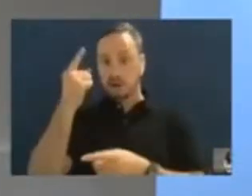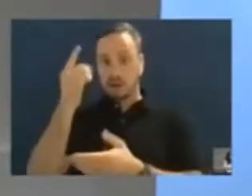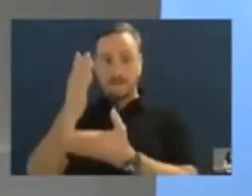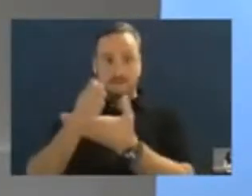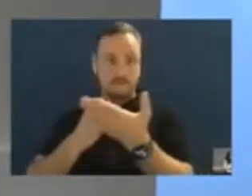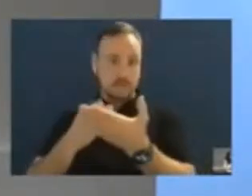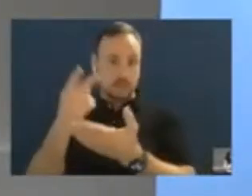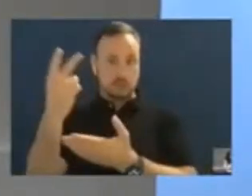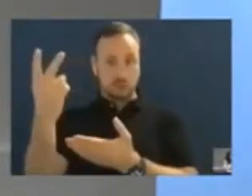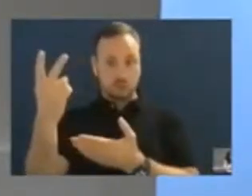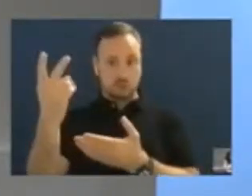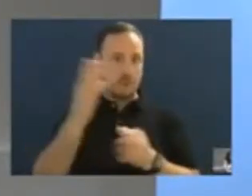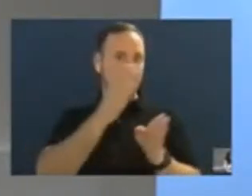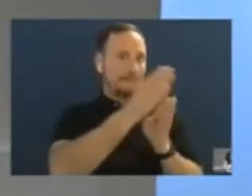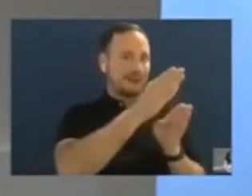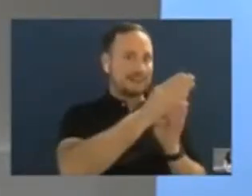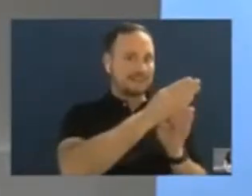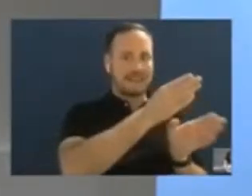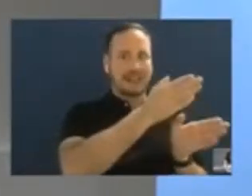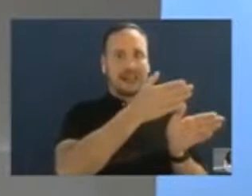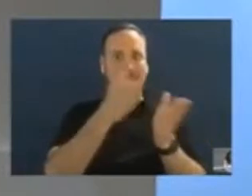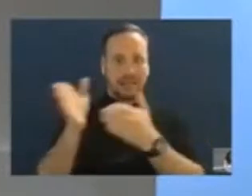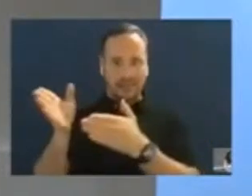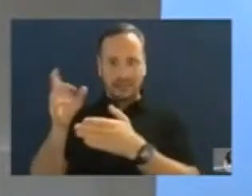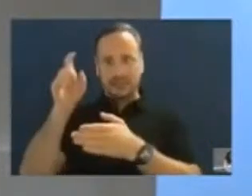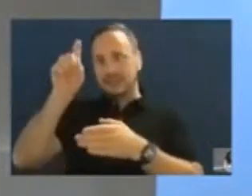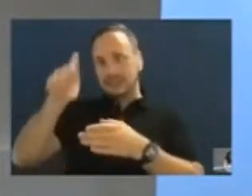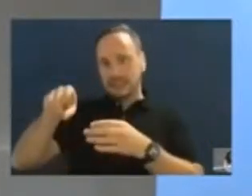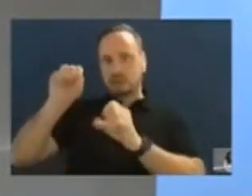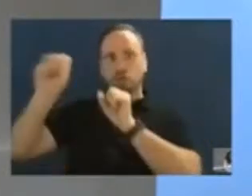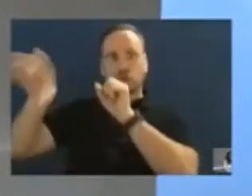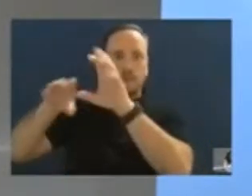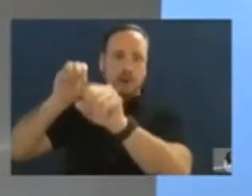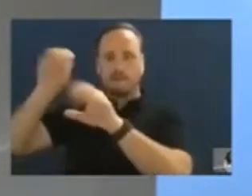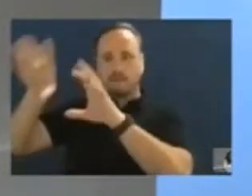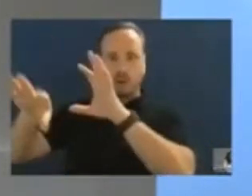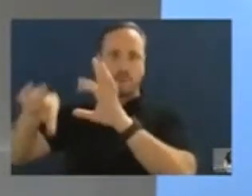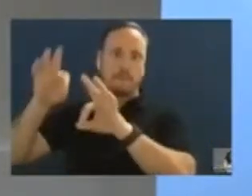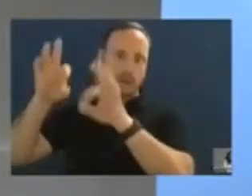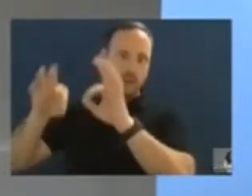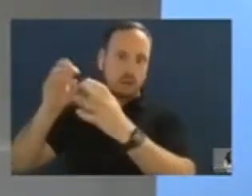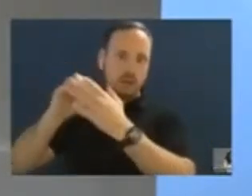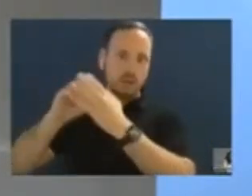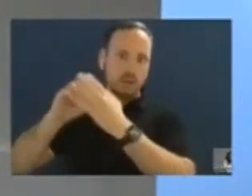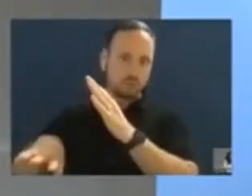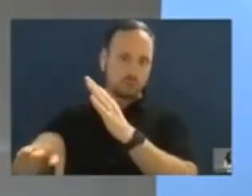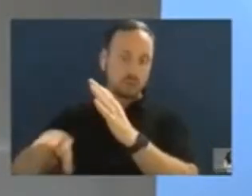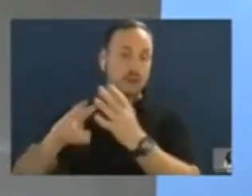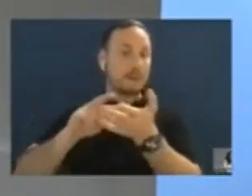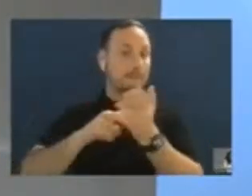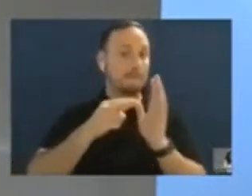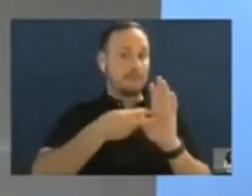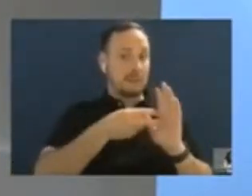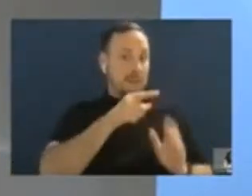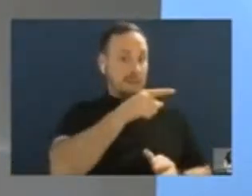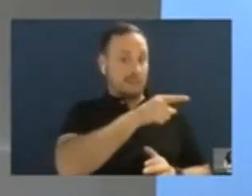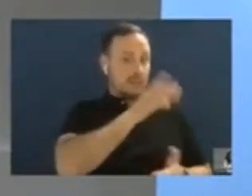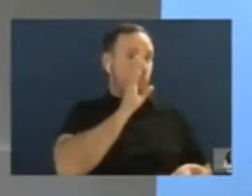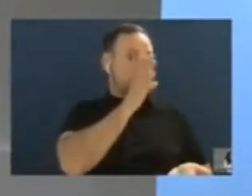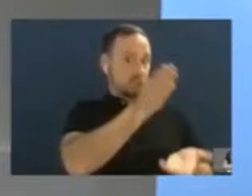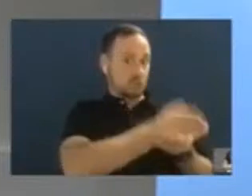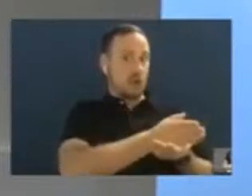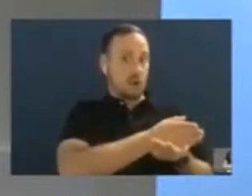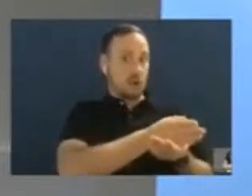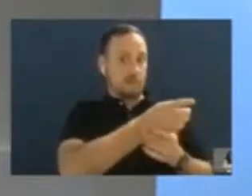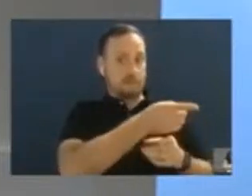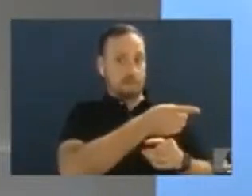transporting students, and the bus delivery of Eats at Home will be terminated. So if you've